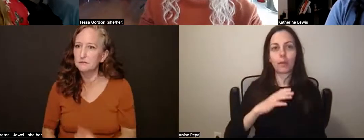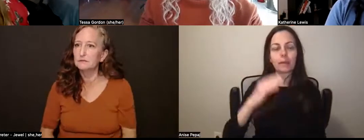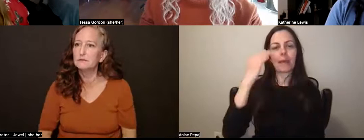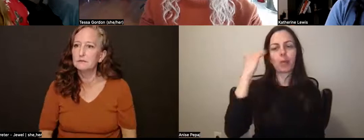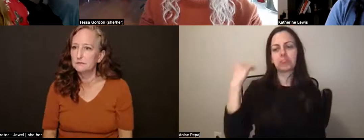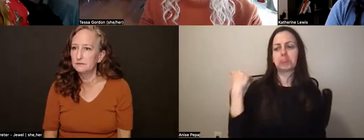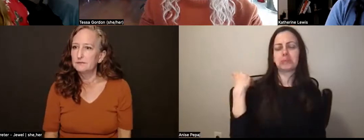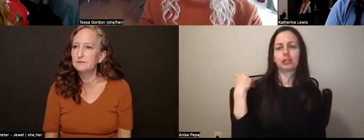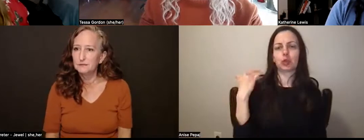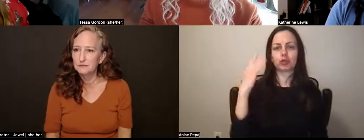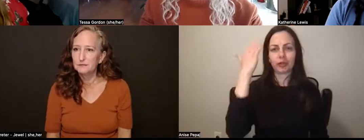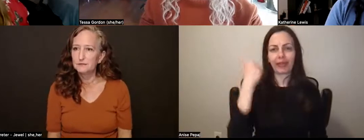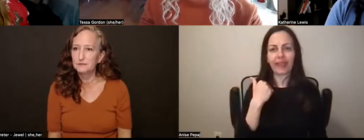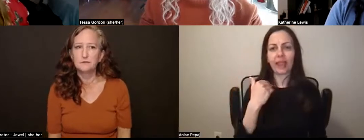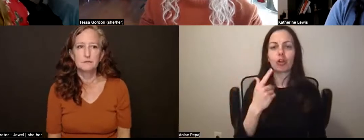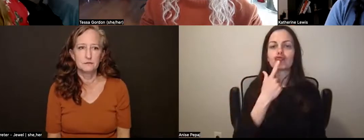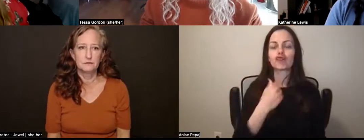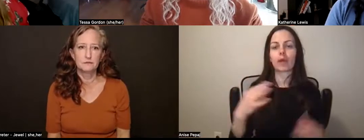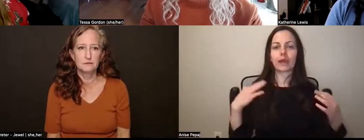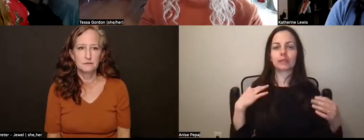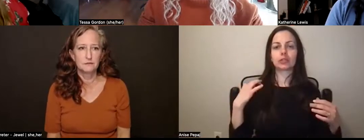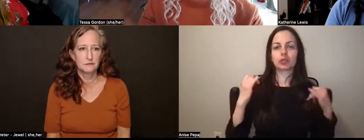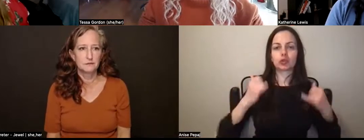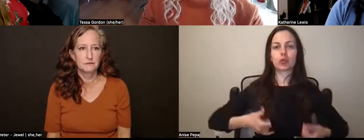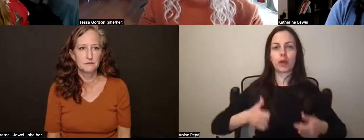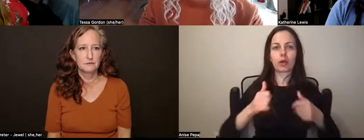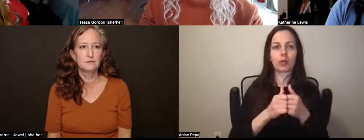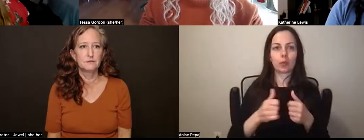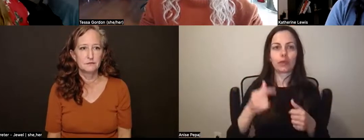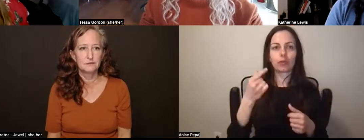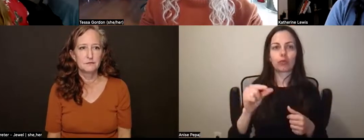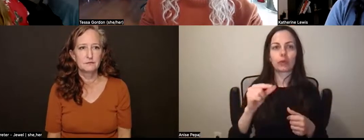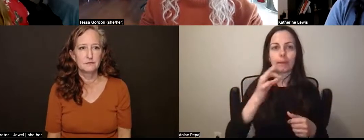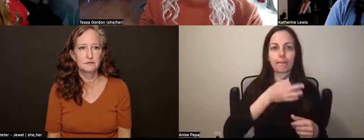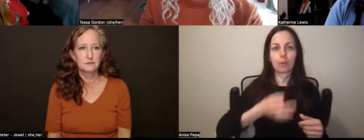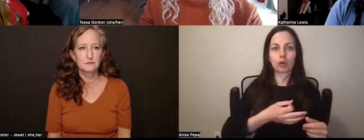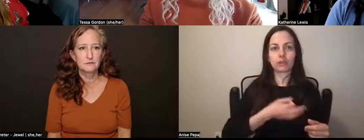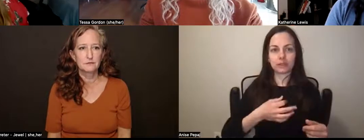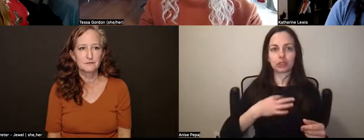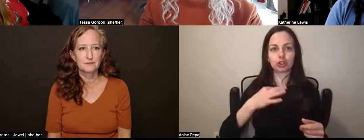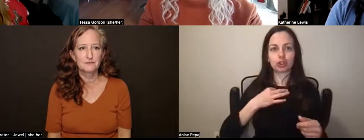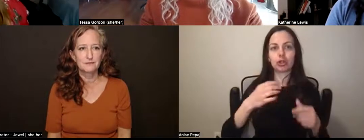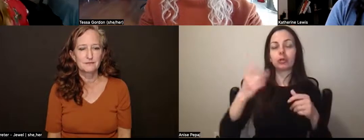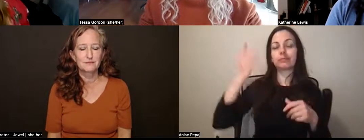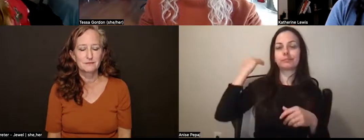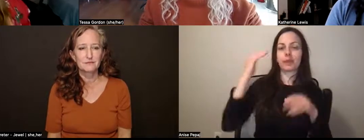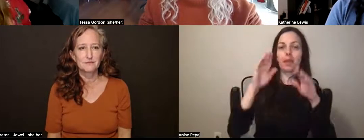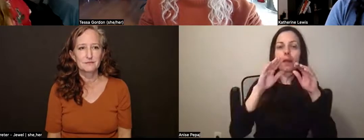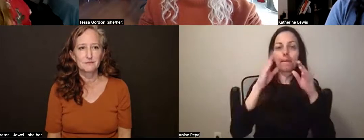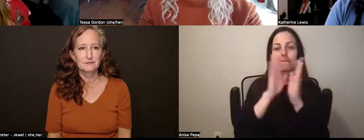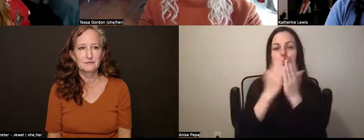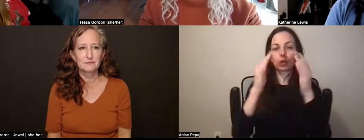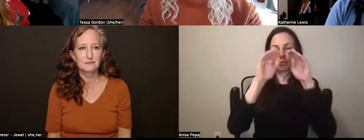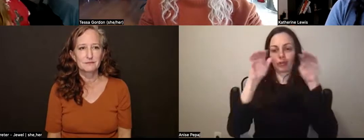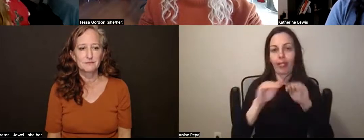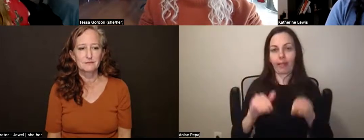here. I'm wearing a red sweater with a cream and polka dot shirt on in front of a bookshelf. In terms of